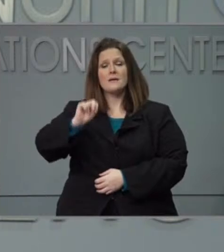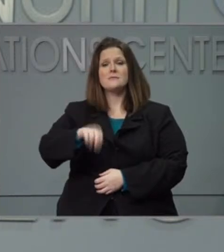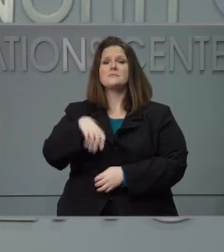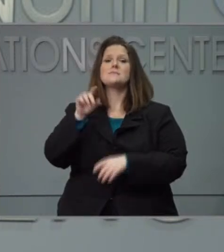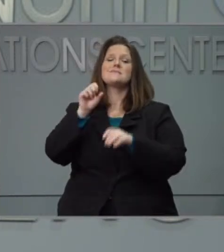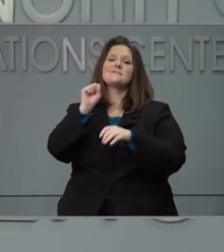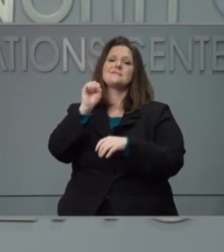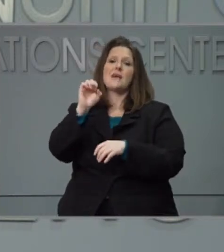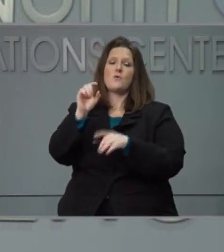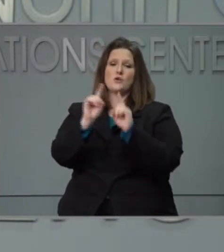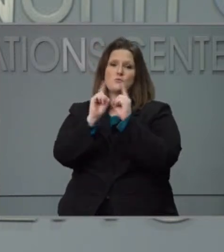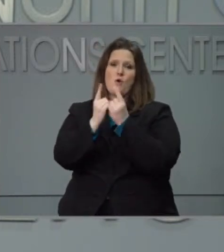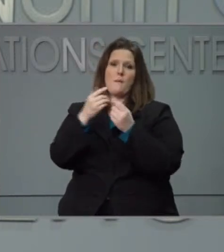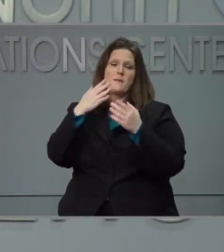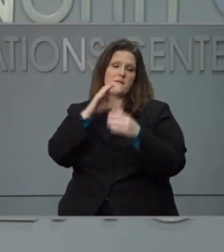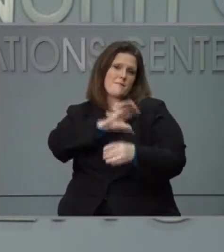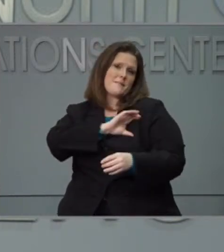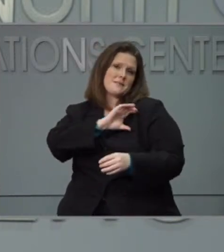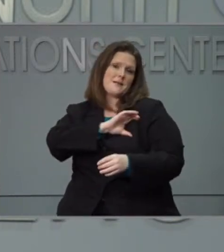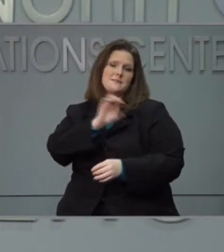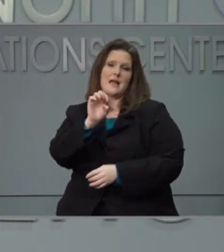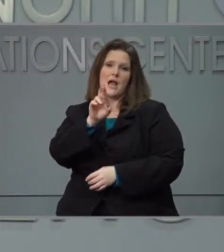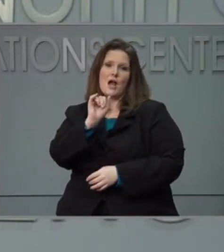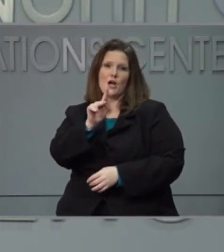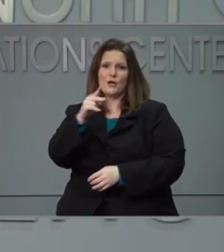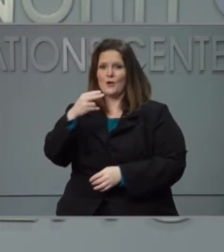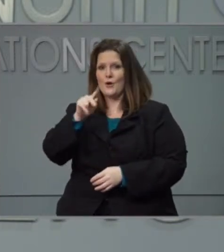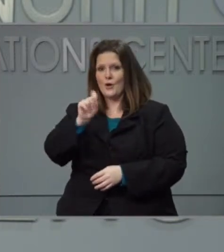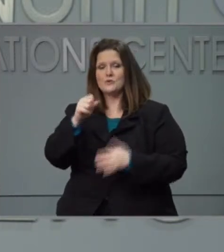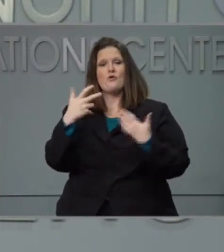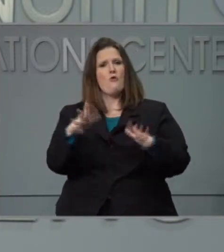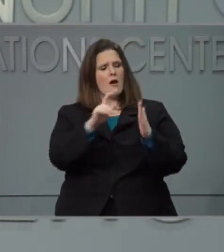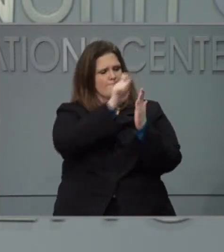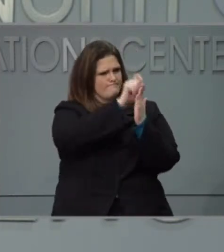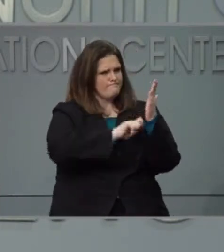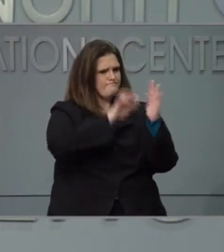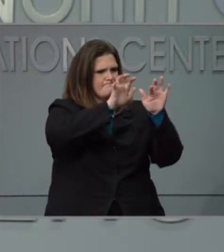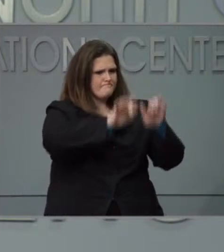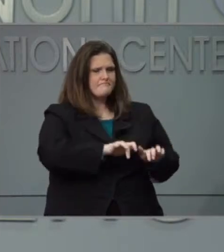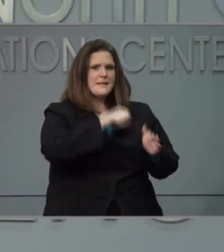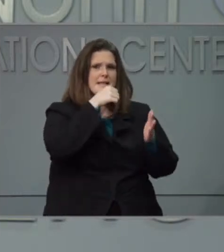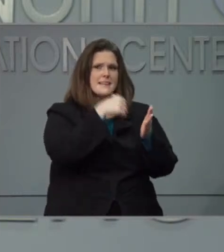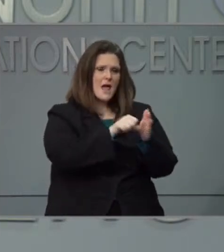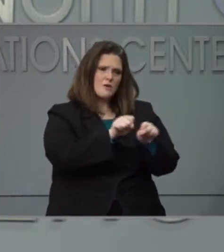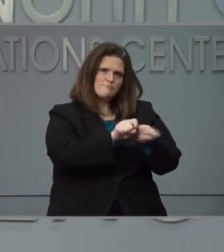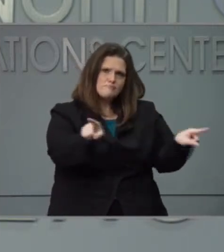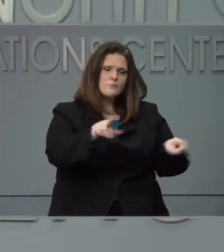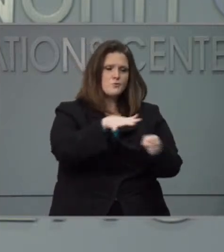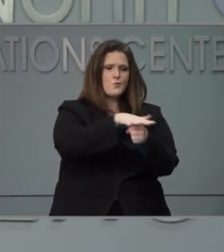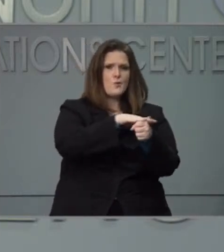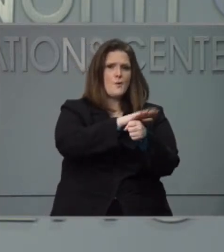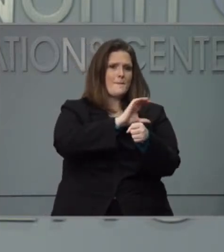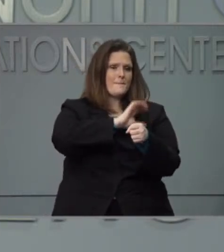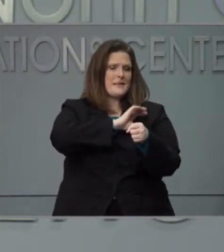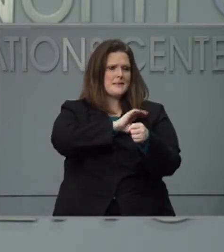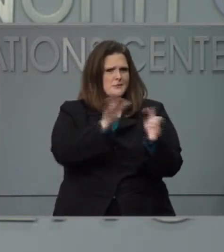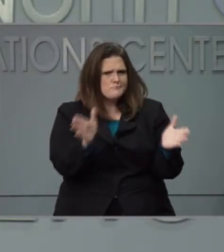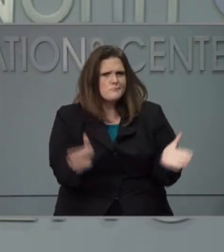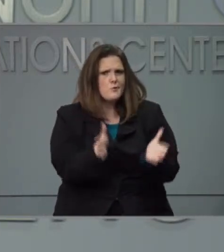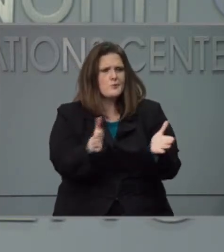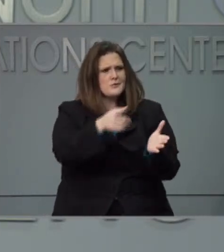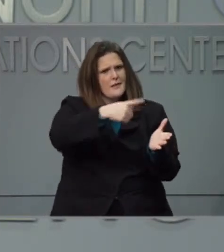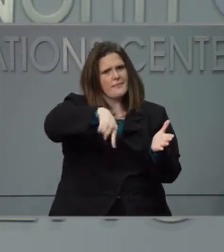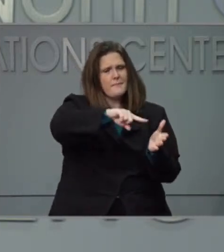Public Safety, Eric Hooks, have shared a letter to county partners encouraging ways to enhance prevention